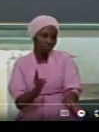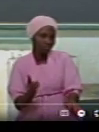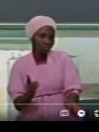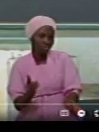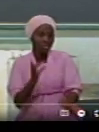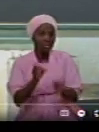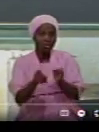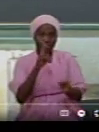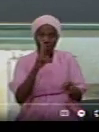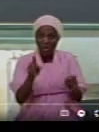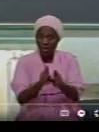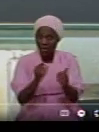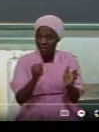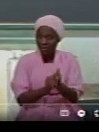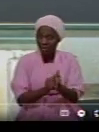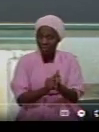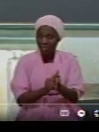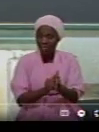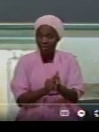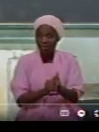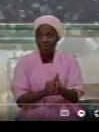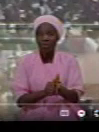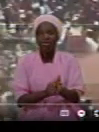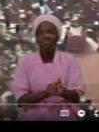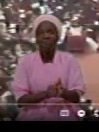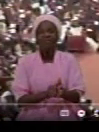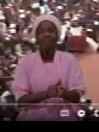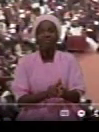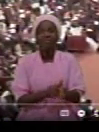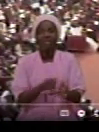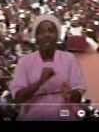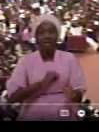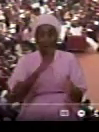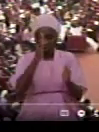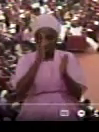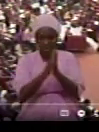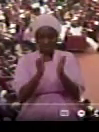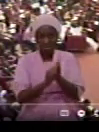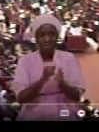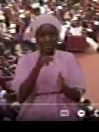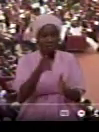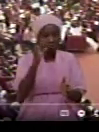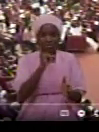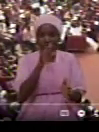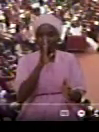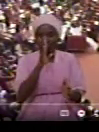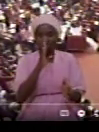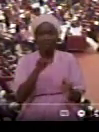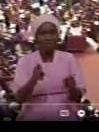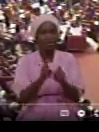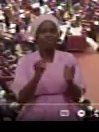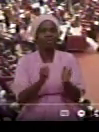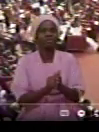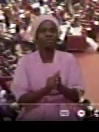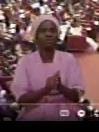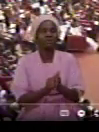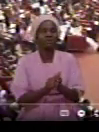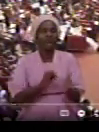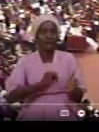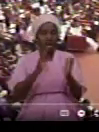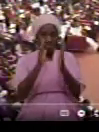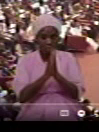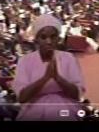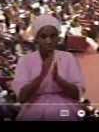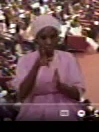that, the church ought to turn away from you. I pray you'll not be like that. I said, I pray you'll not be